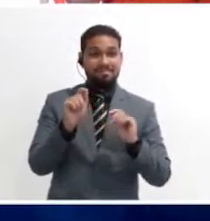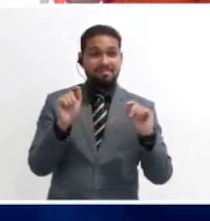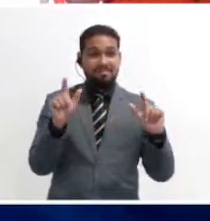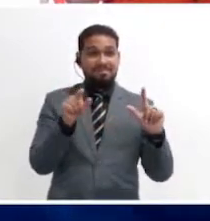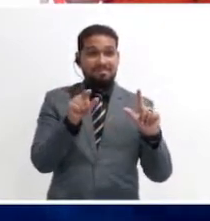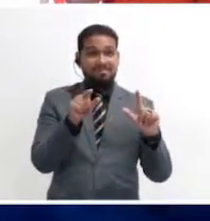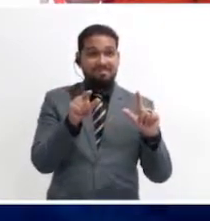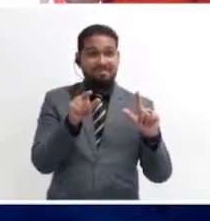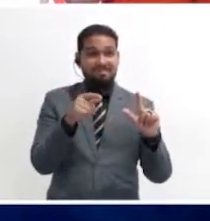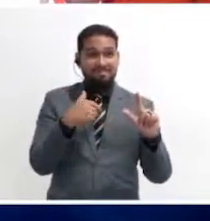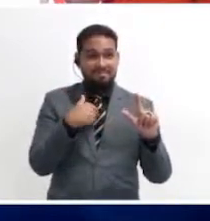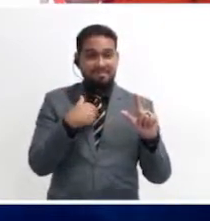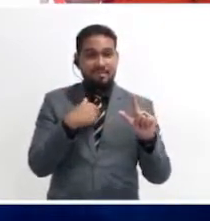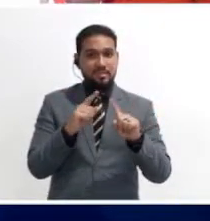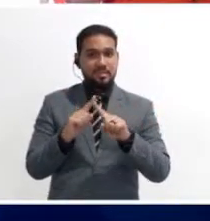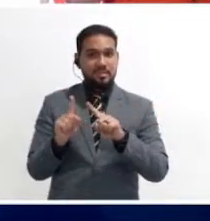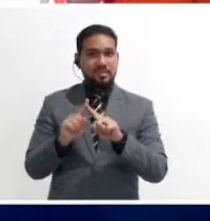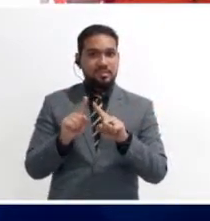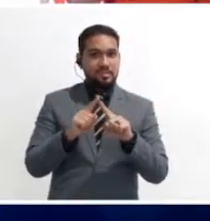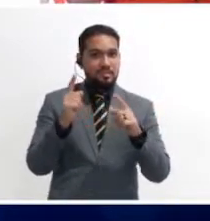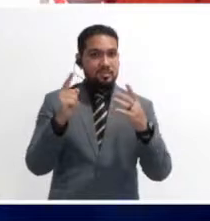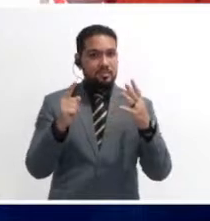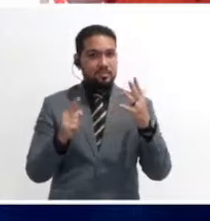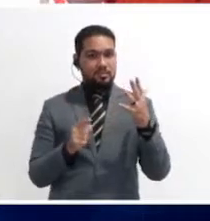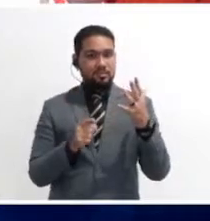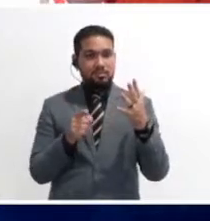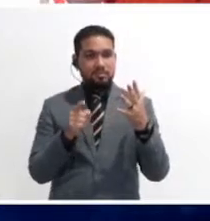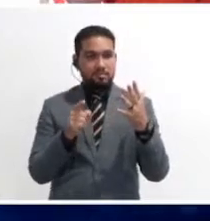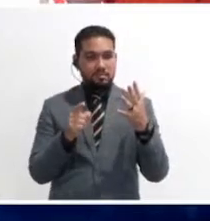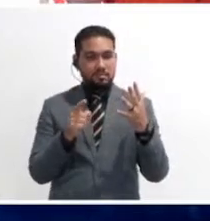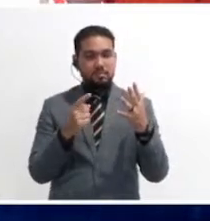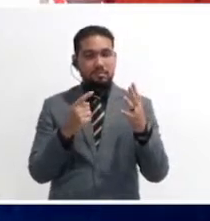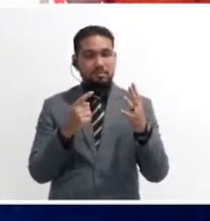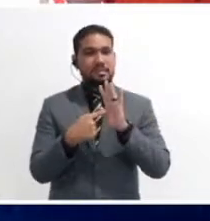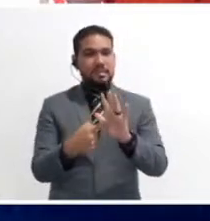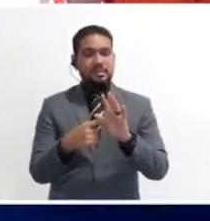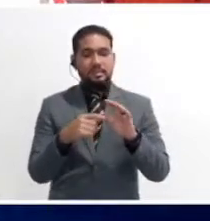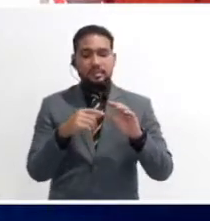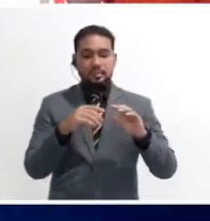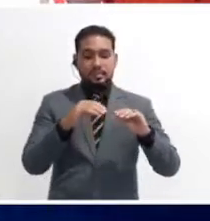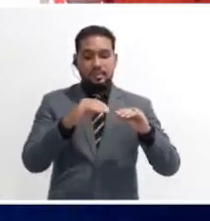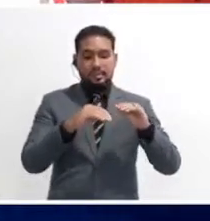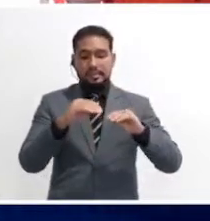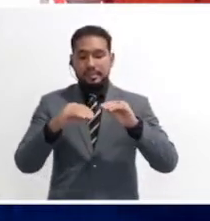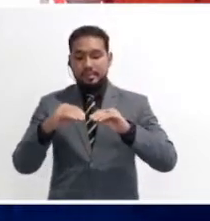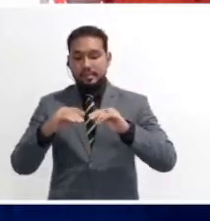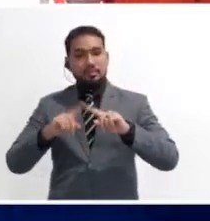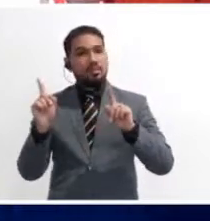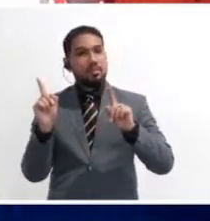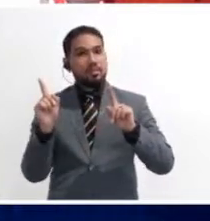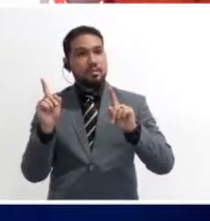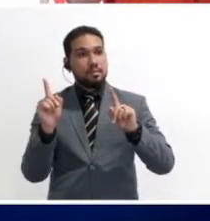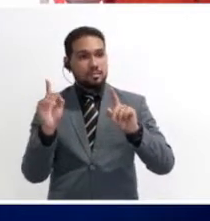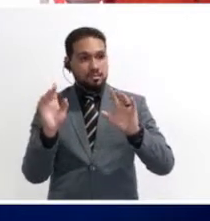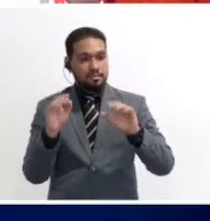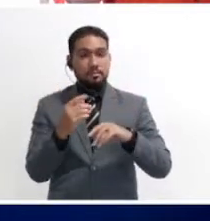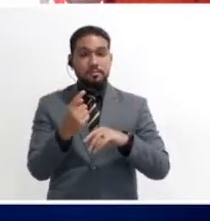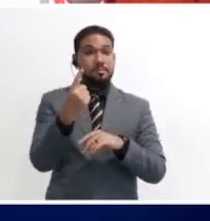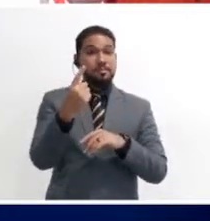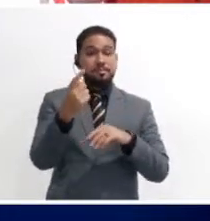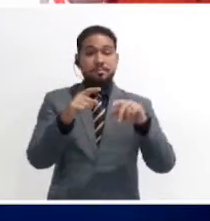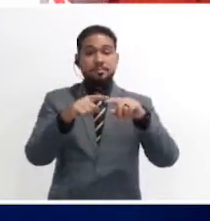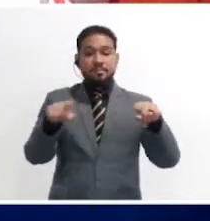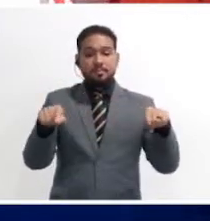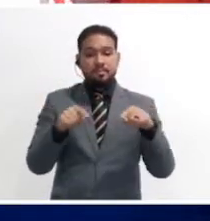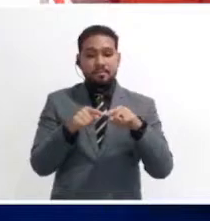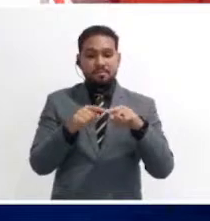diagrammatically of what the difference is between a traditional packaging flow and a wafer level packaging flow. So on the